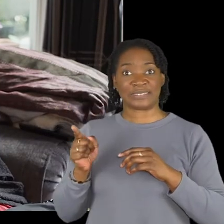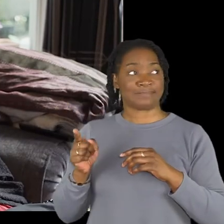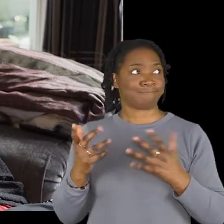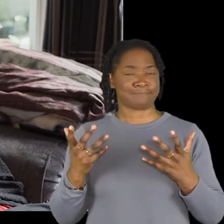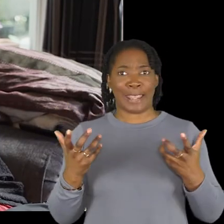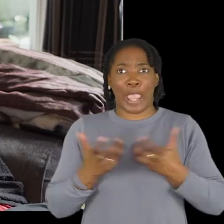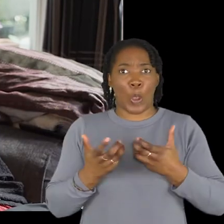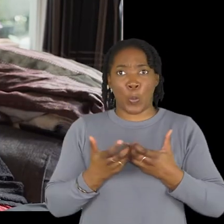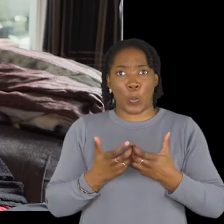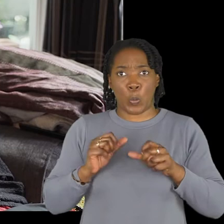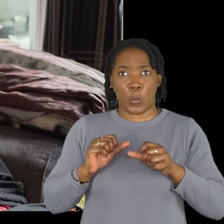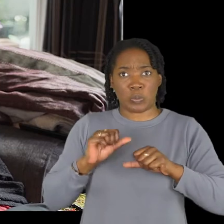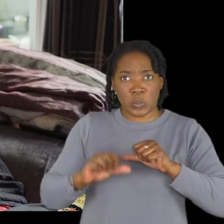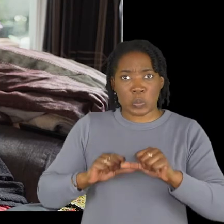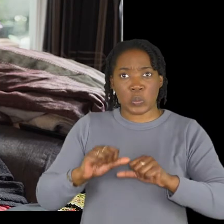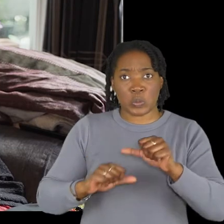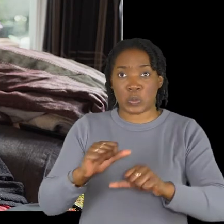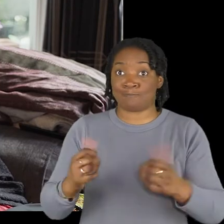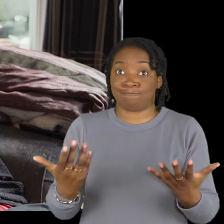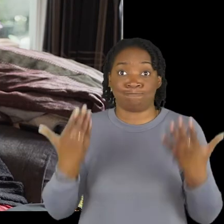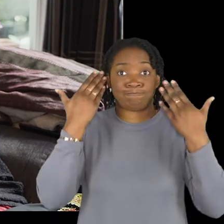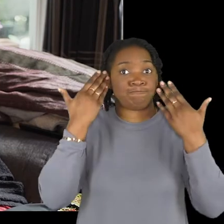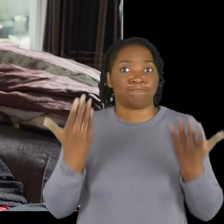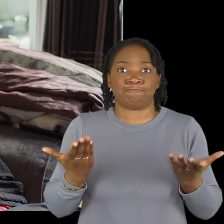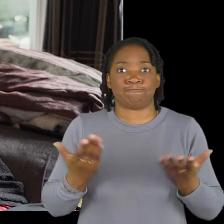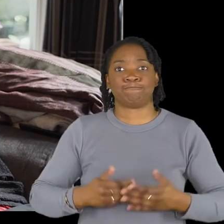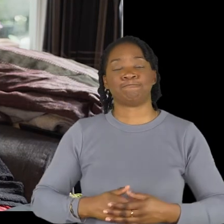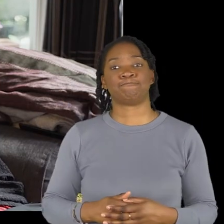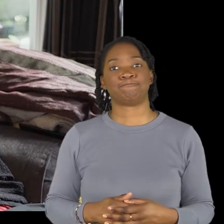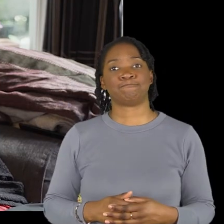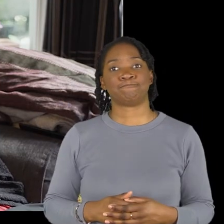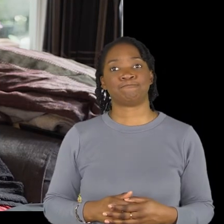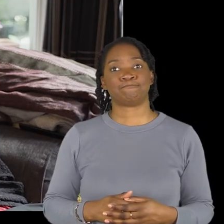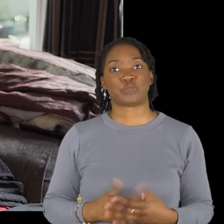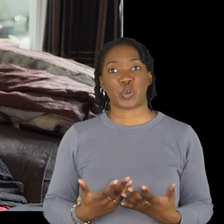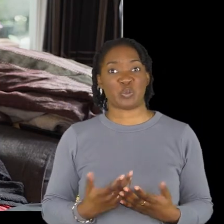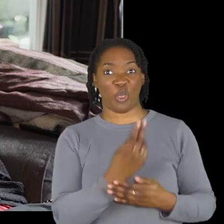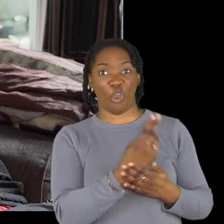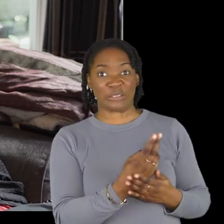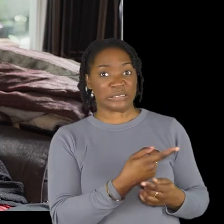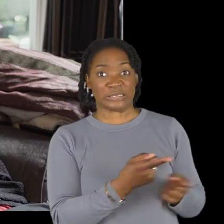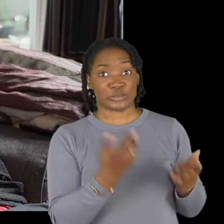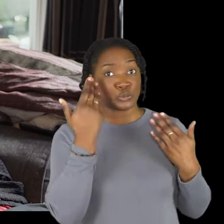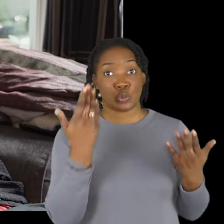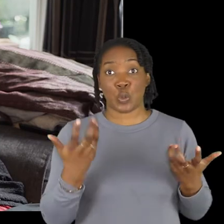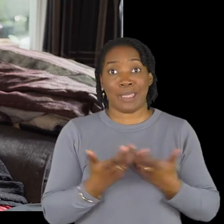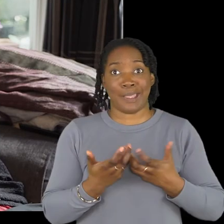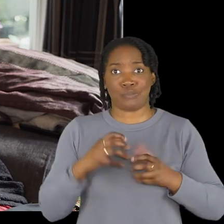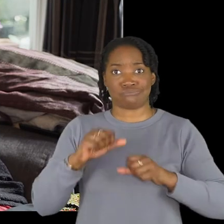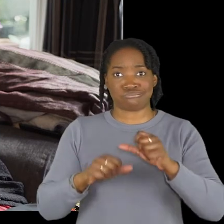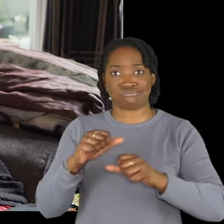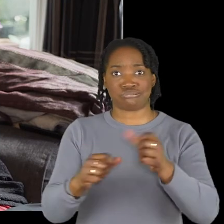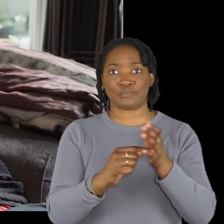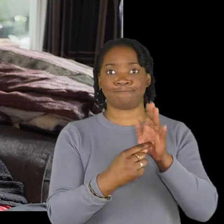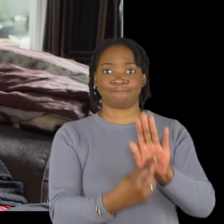means of process was not in the hands of the maker. And I